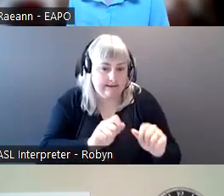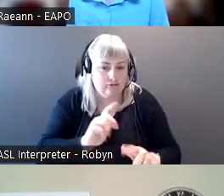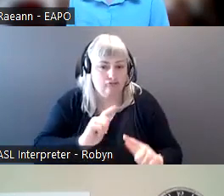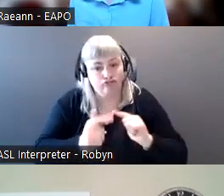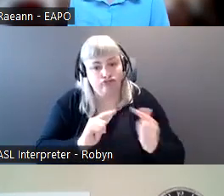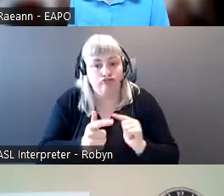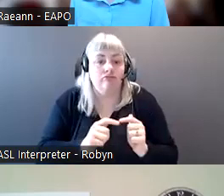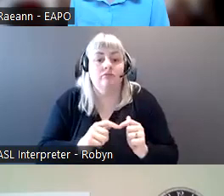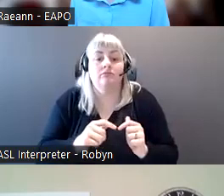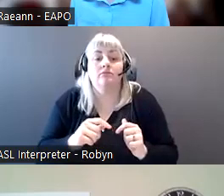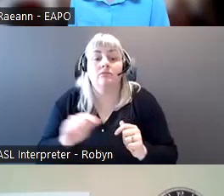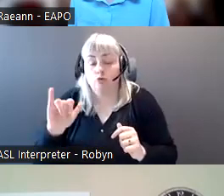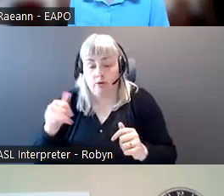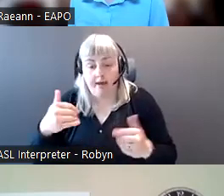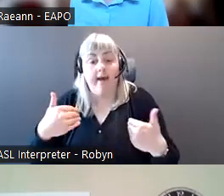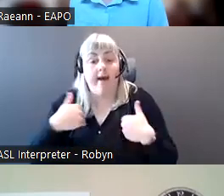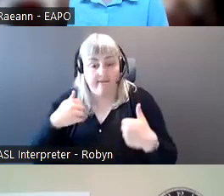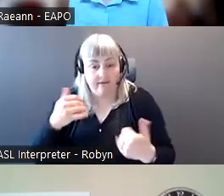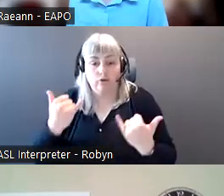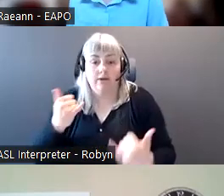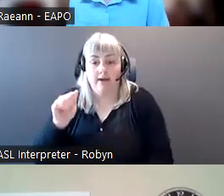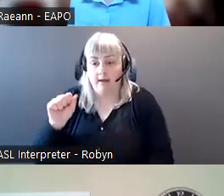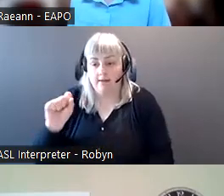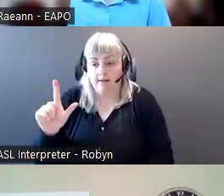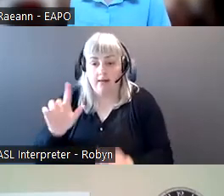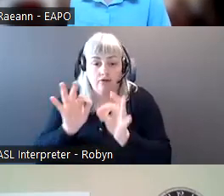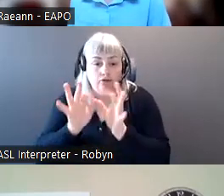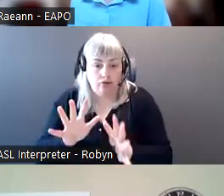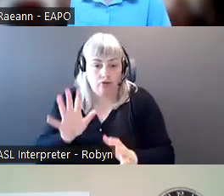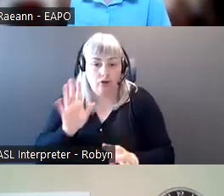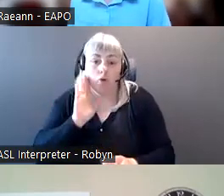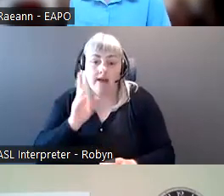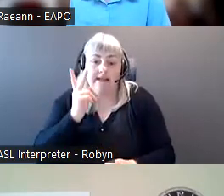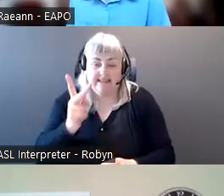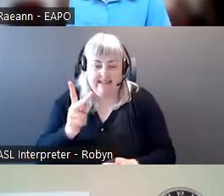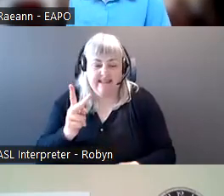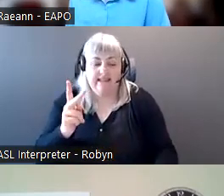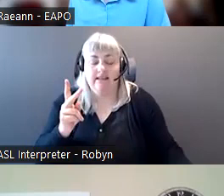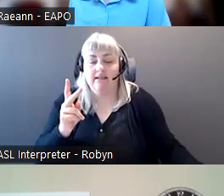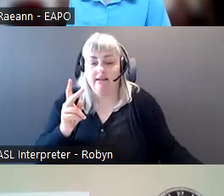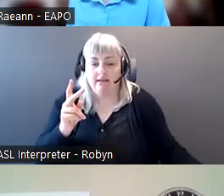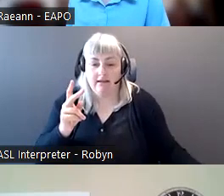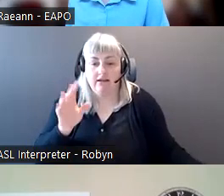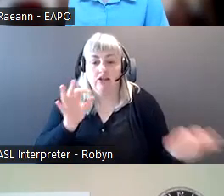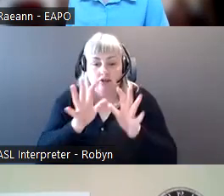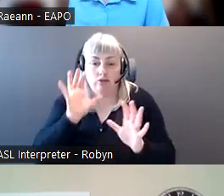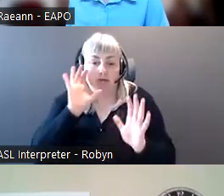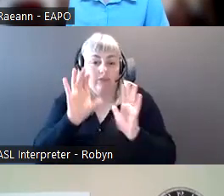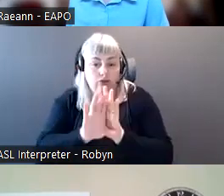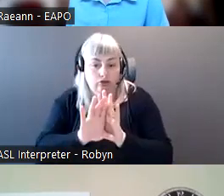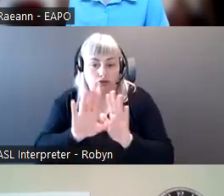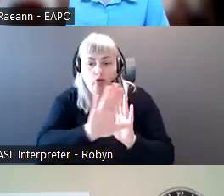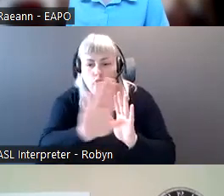our ASL interpreters. You'll see both their images on your screen. You can pin the ASL on